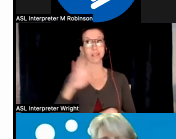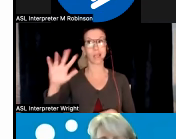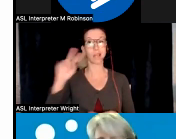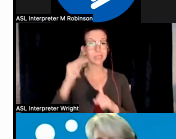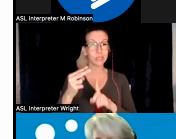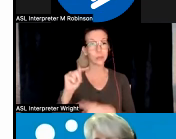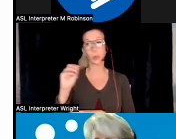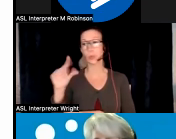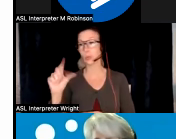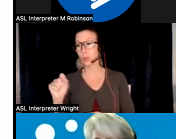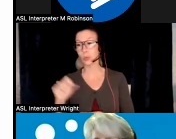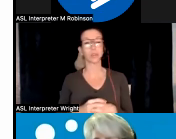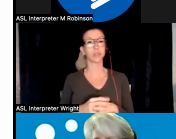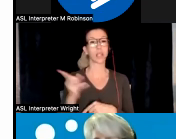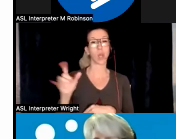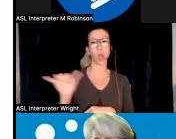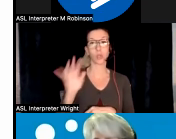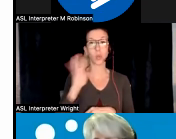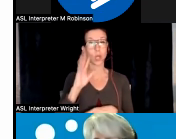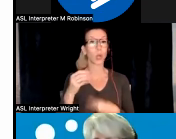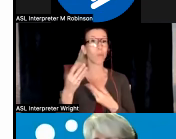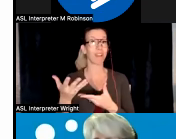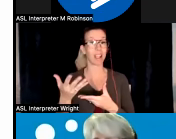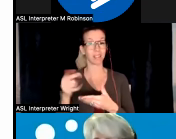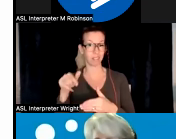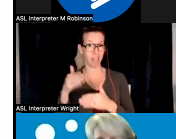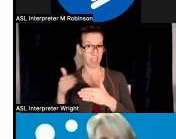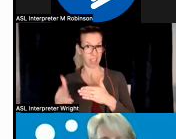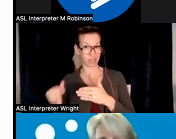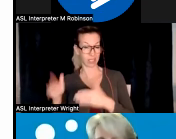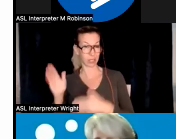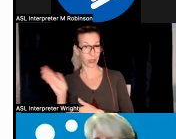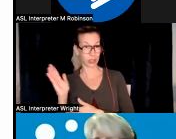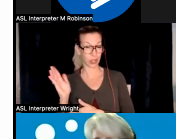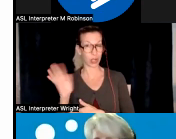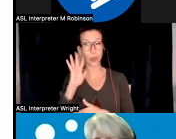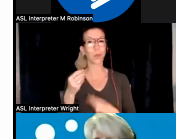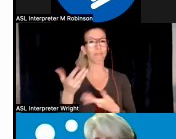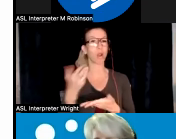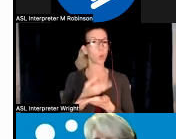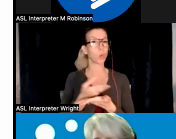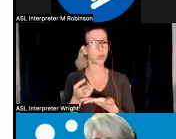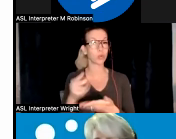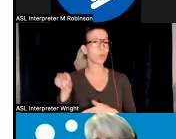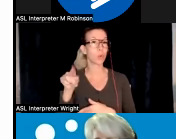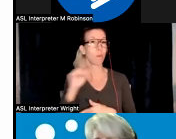tools, and also they will be providing you towards the end of this presentation resources that you will be able